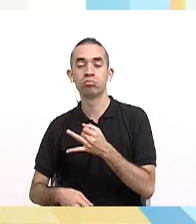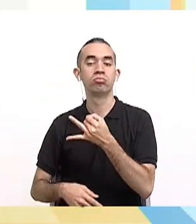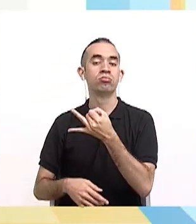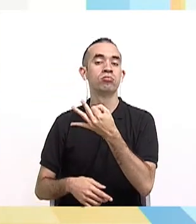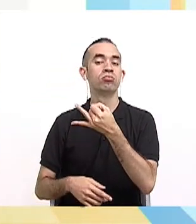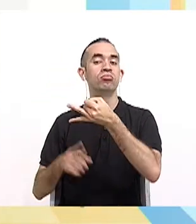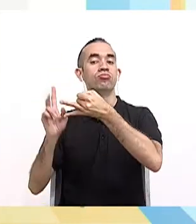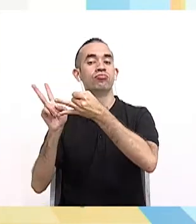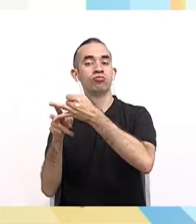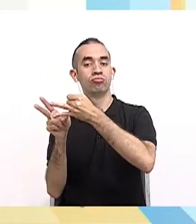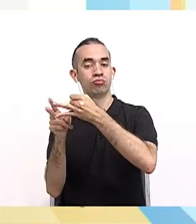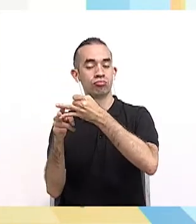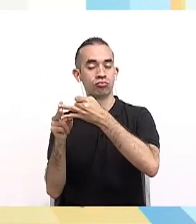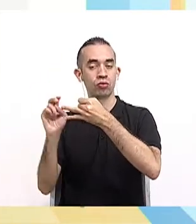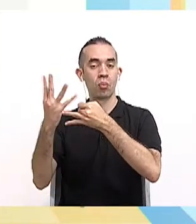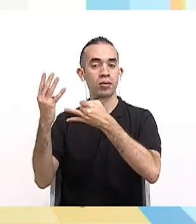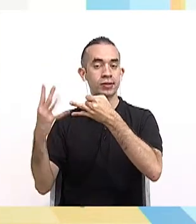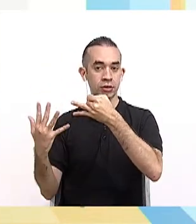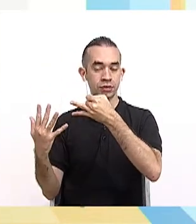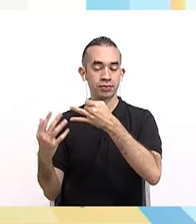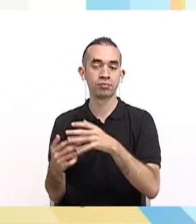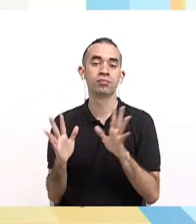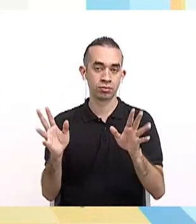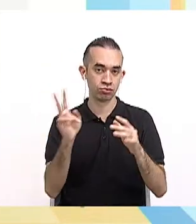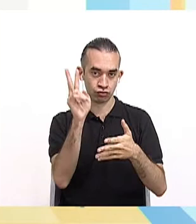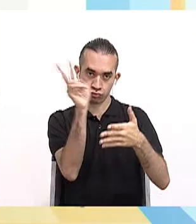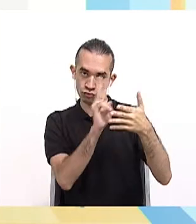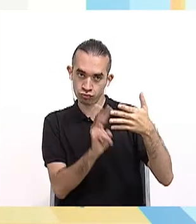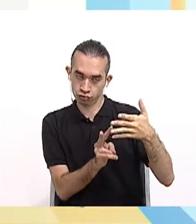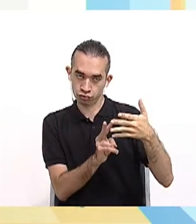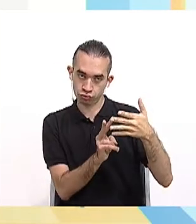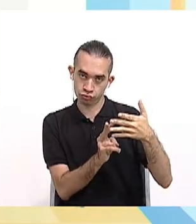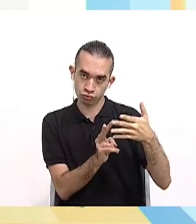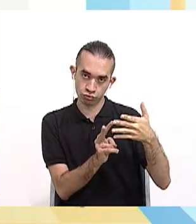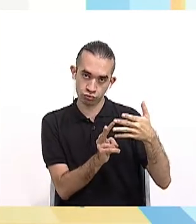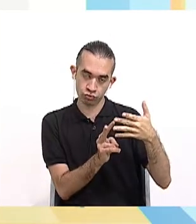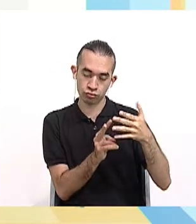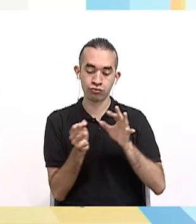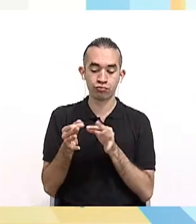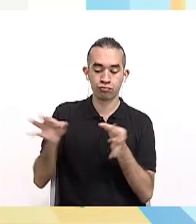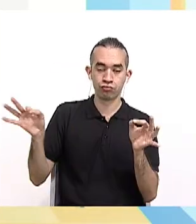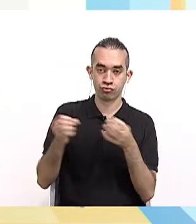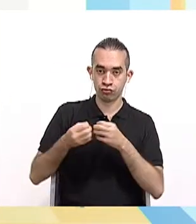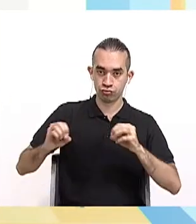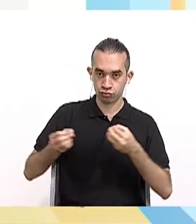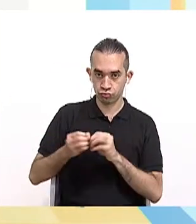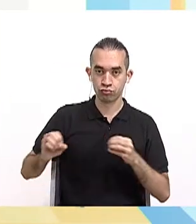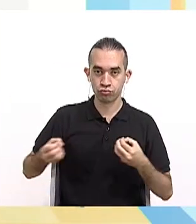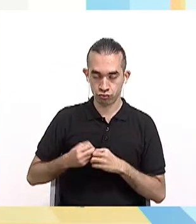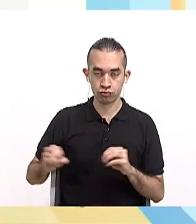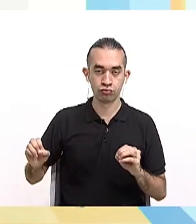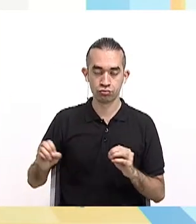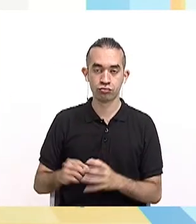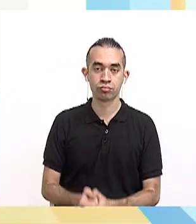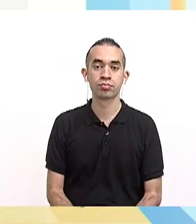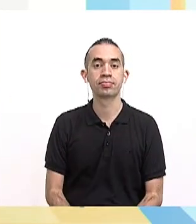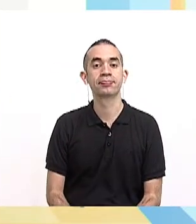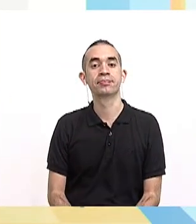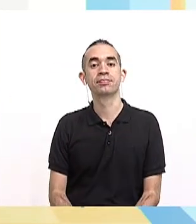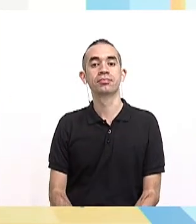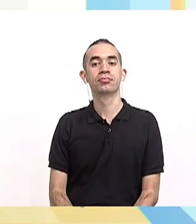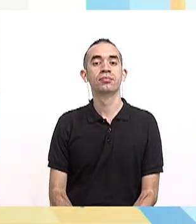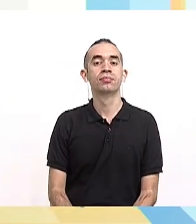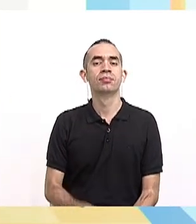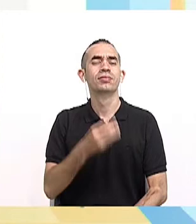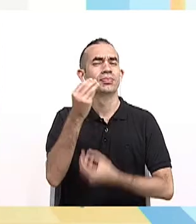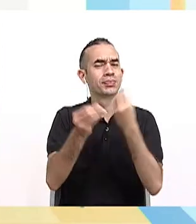questions 4 and 5. So you're going to see the reading, and you're going to see the questions as well, or the sentences. Now, what is it that you